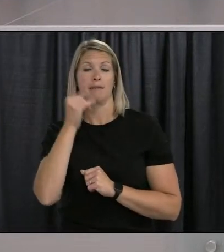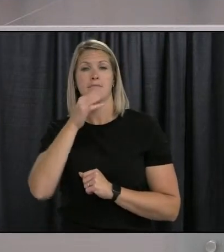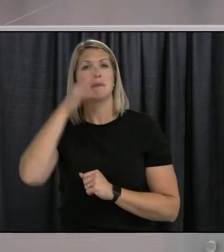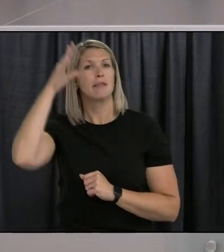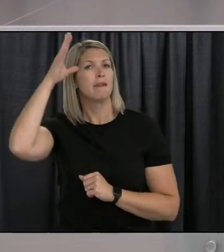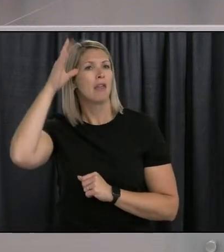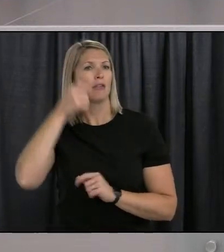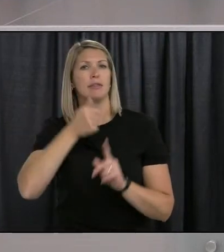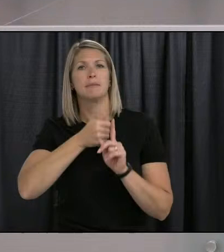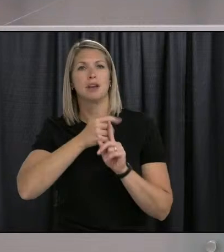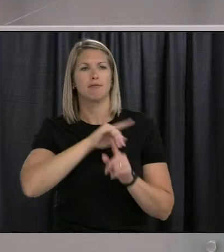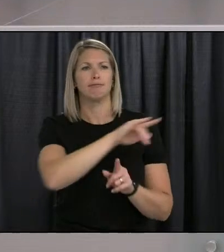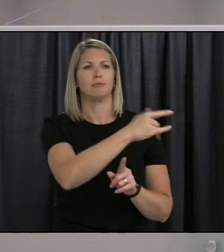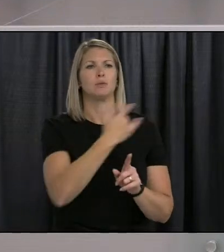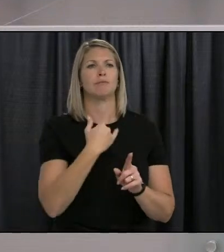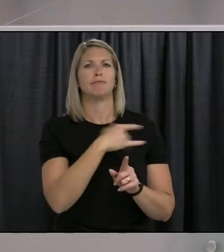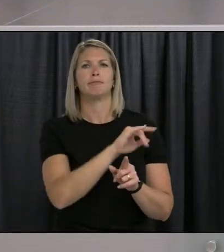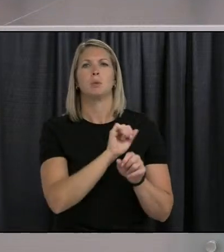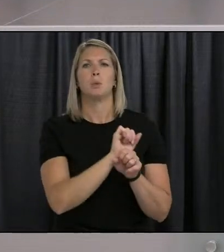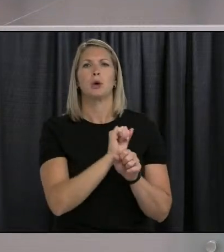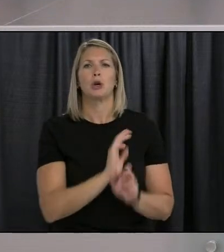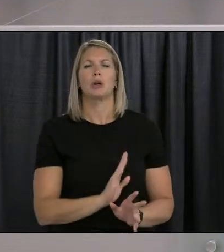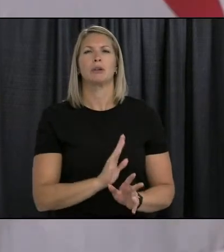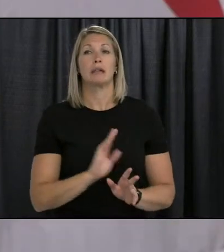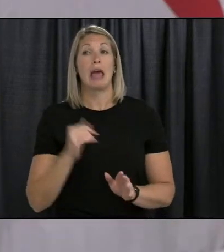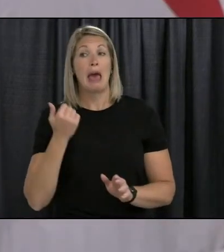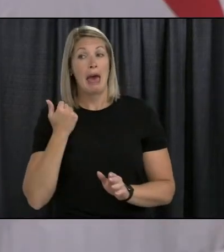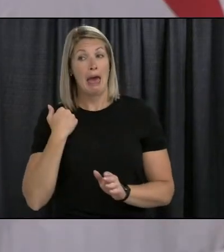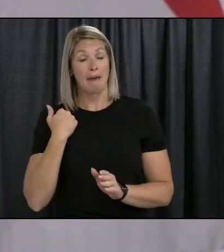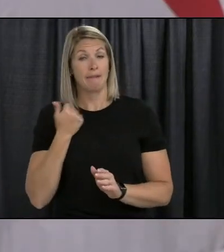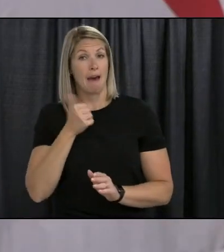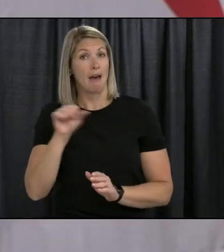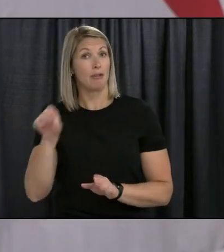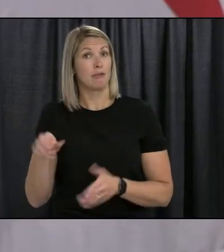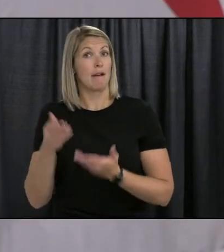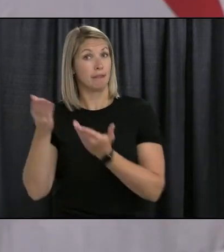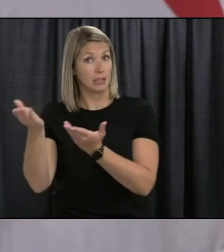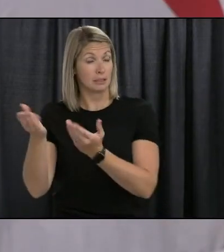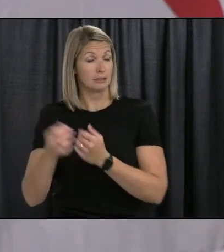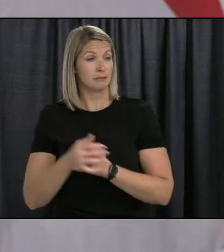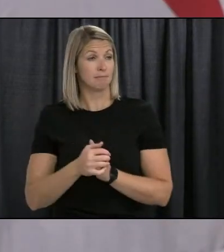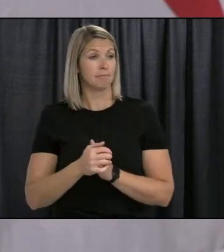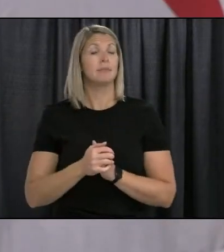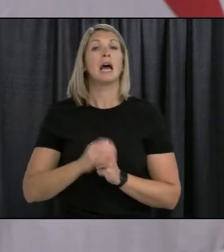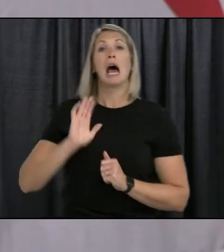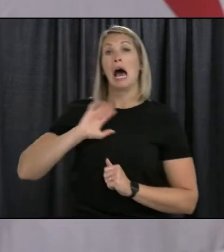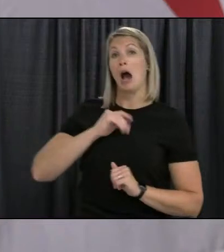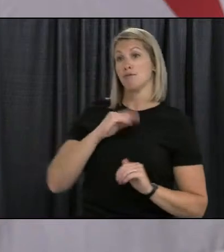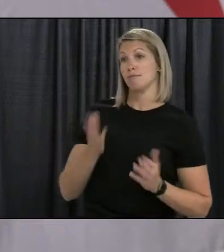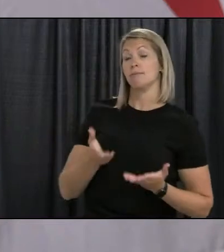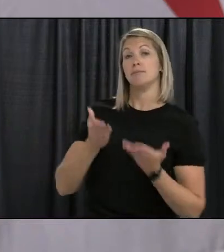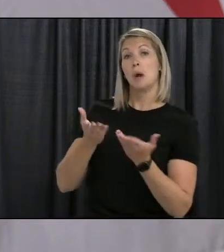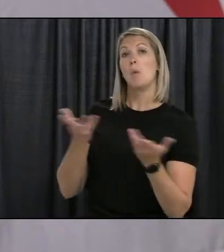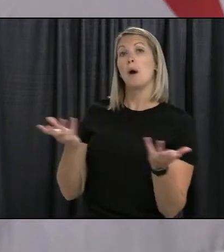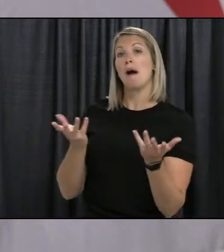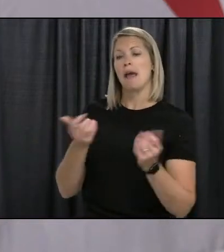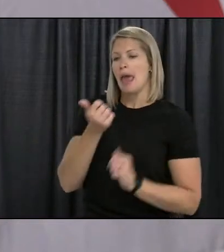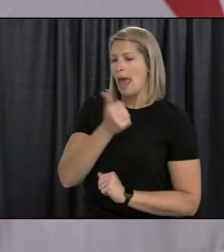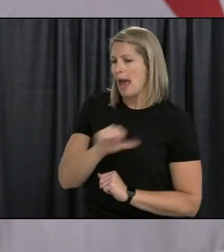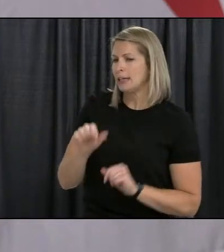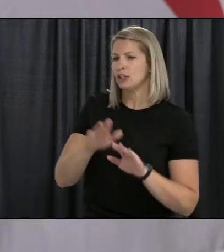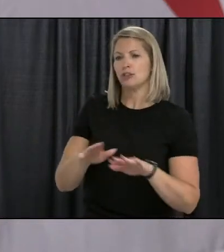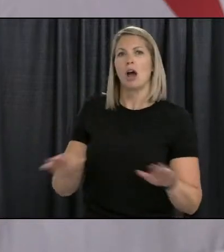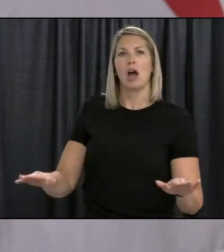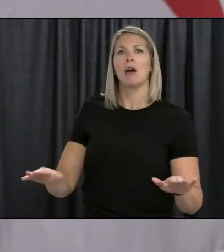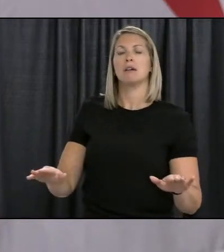advice to daycare operators on that practice? So certainly our recommendation from a public health point of view is that any child of a